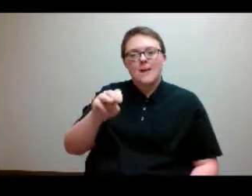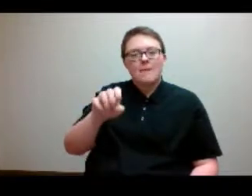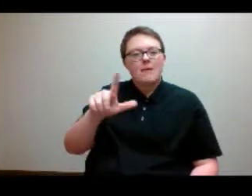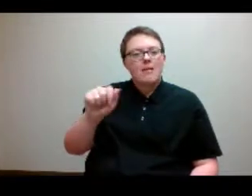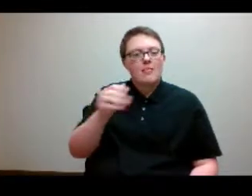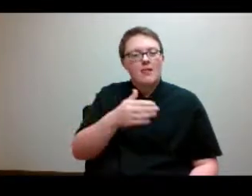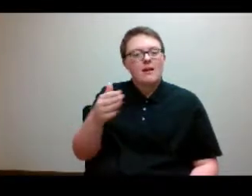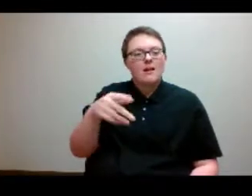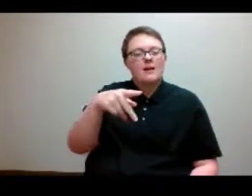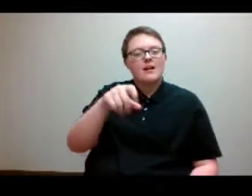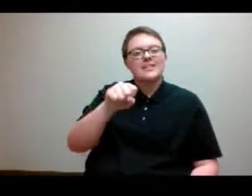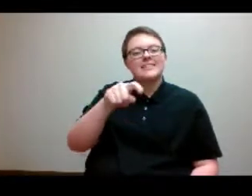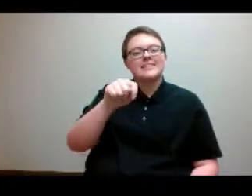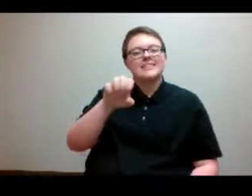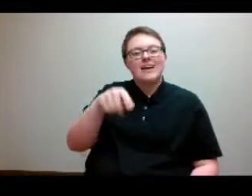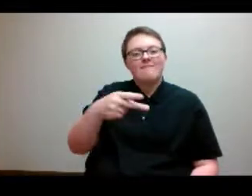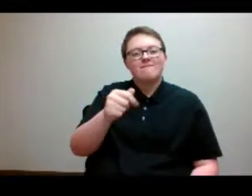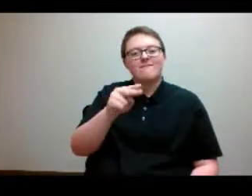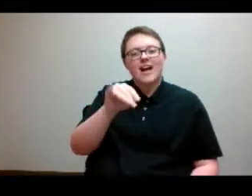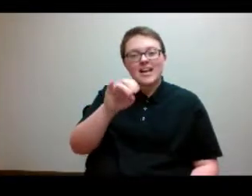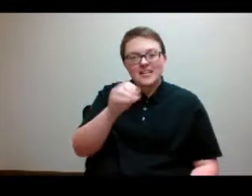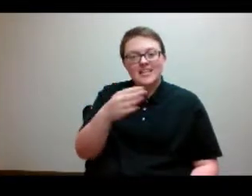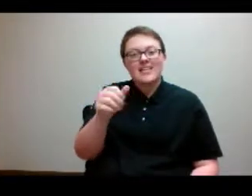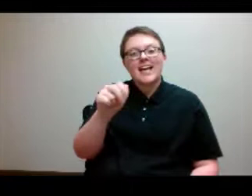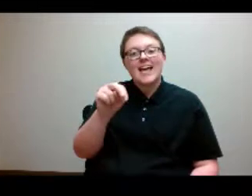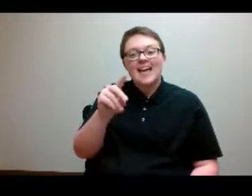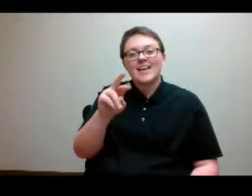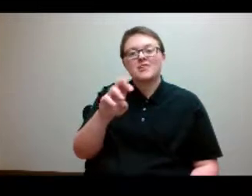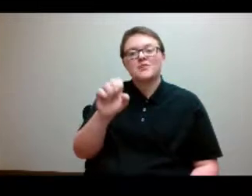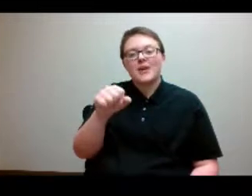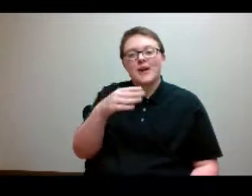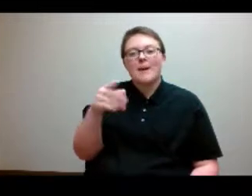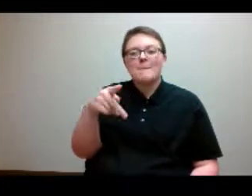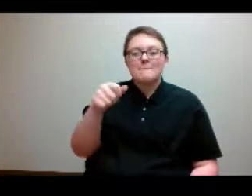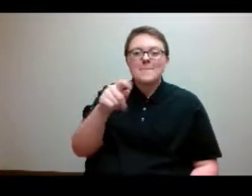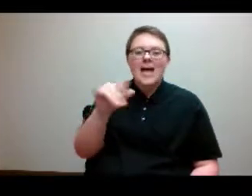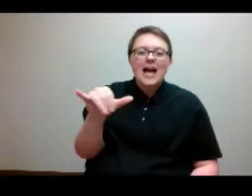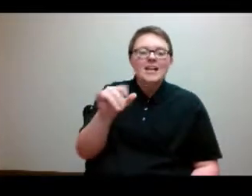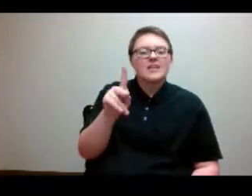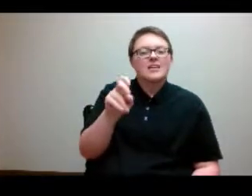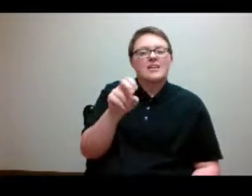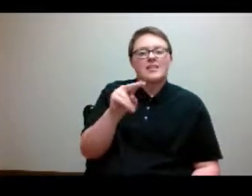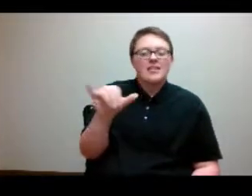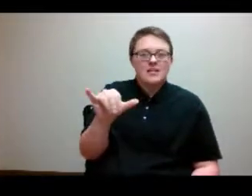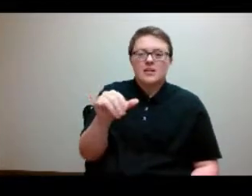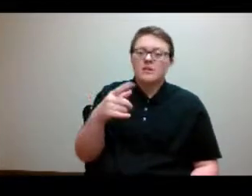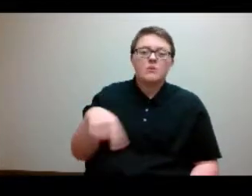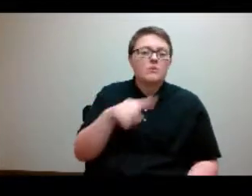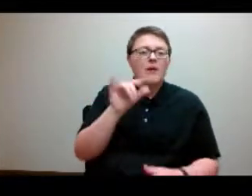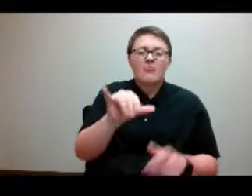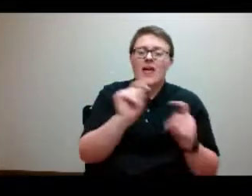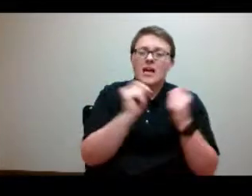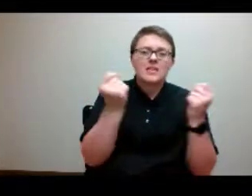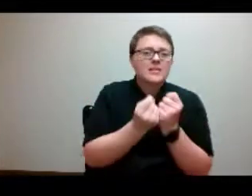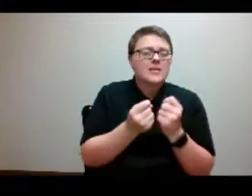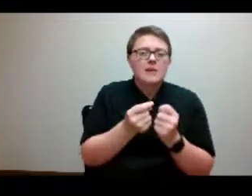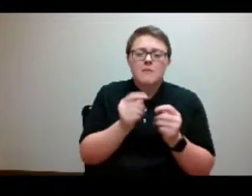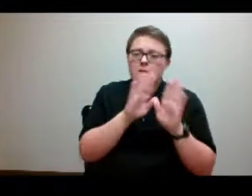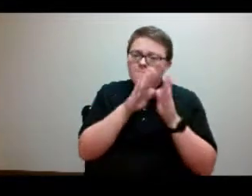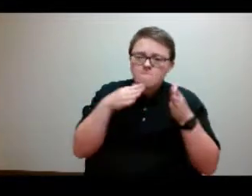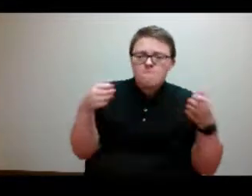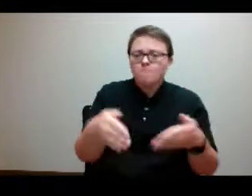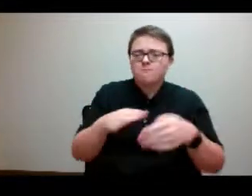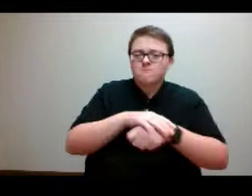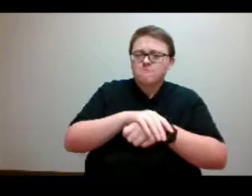Lemaire, and Kenny Wynn. This team has been ever present and ready to serve since day one of the COVID crisis. The leader of this team of